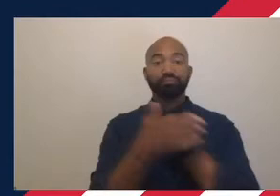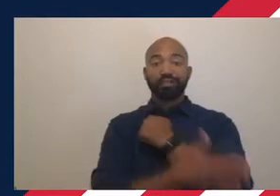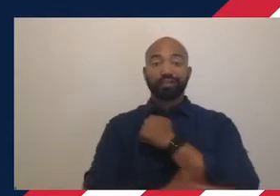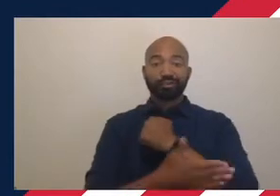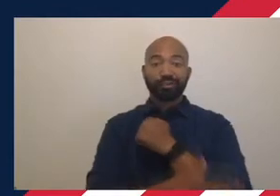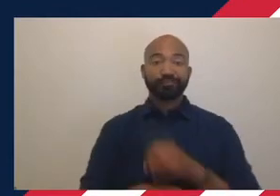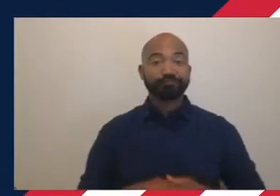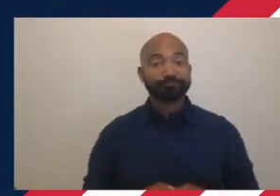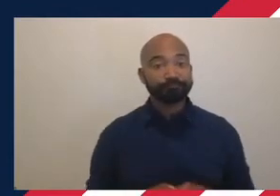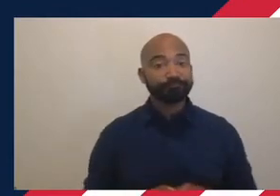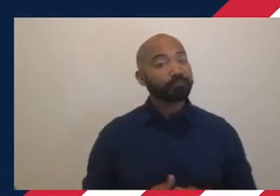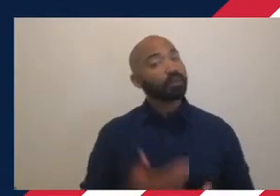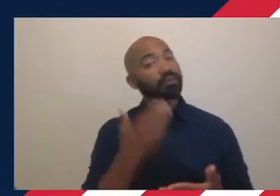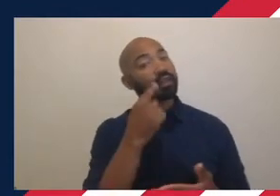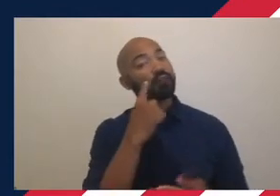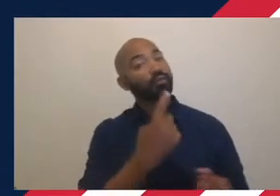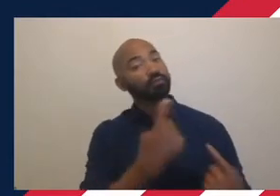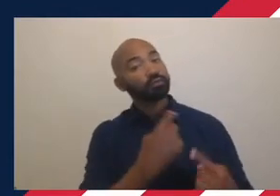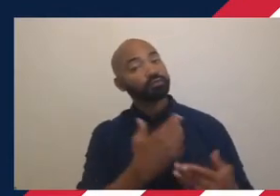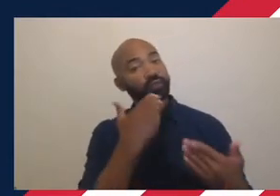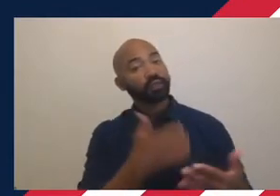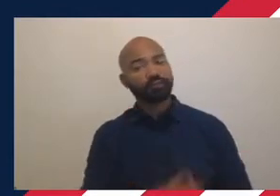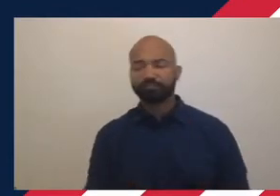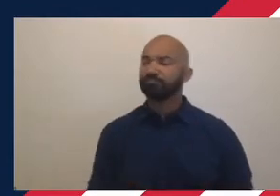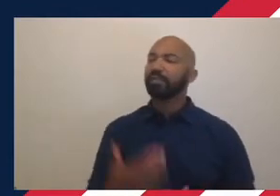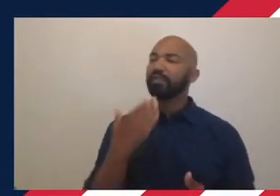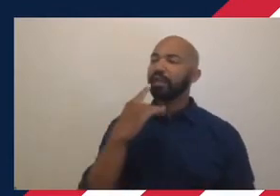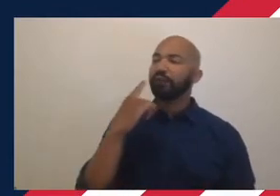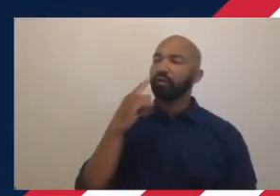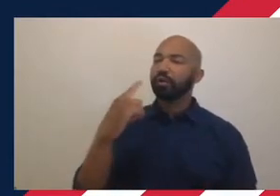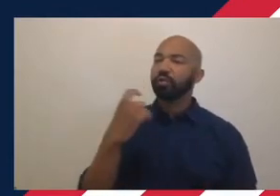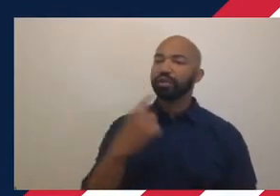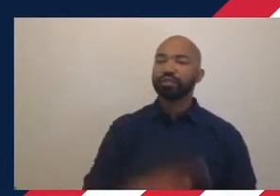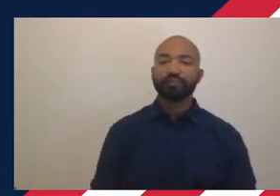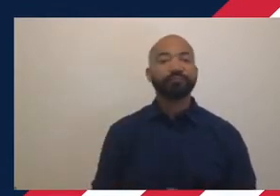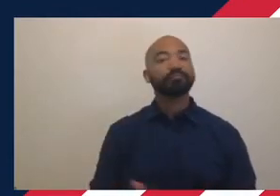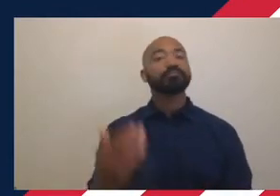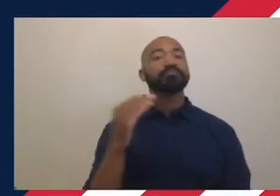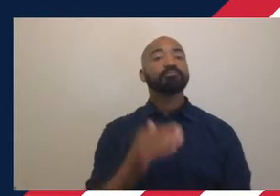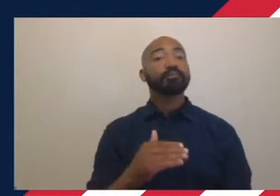Great. Thank you. Thank you. Thank you very much, Danielle.